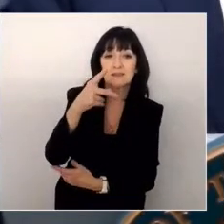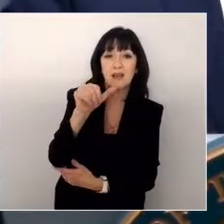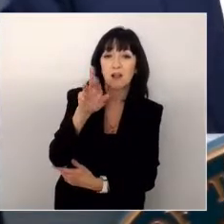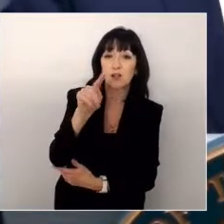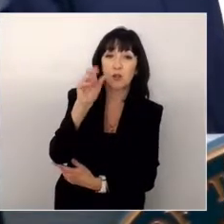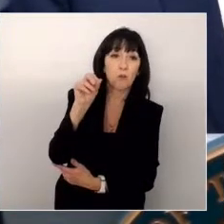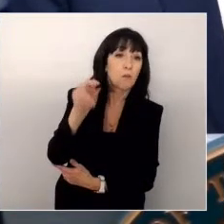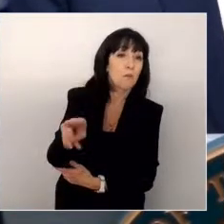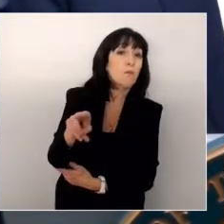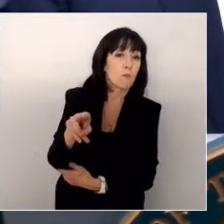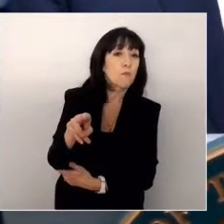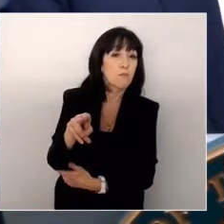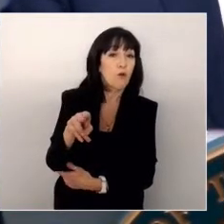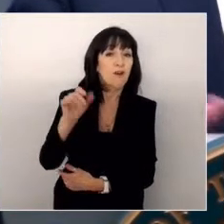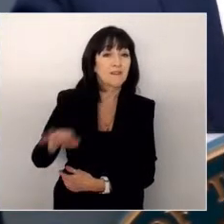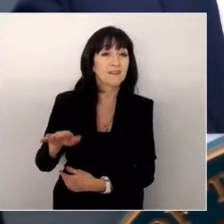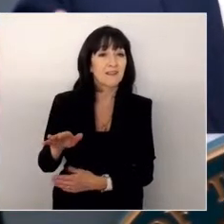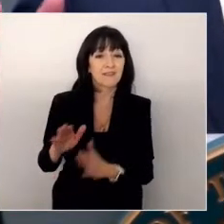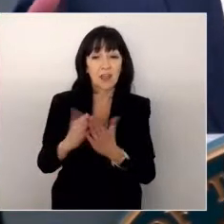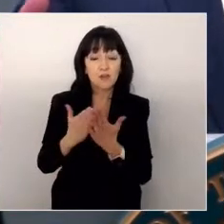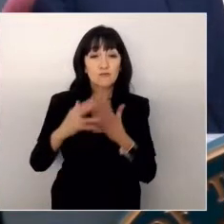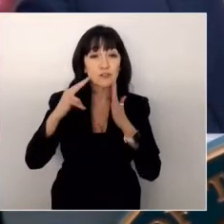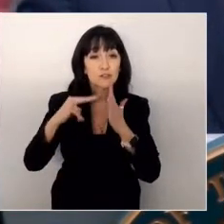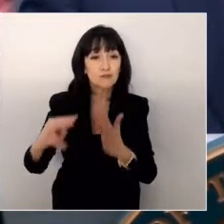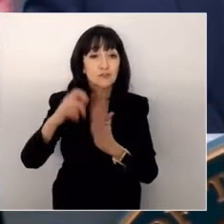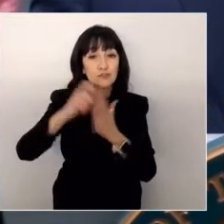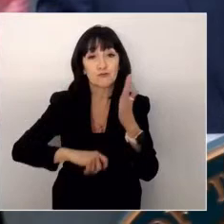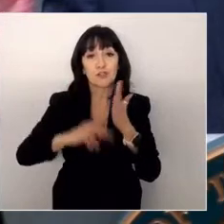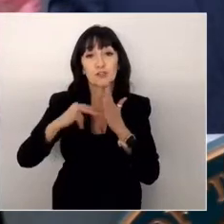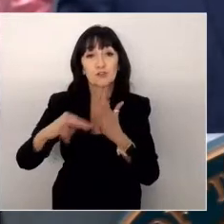Dolly. This program, seriously,